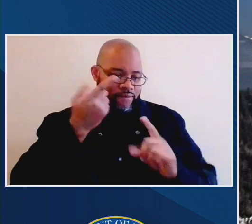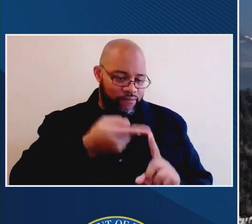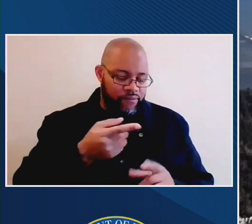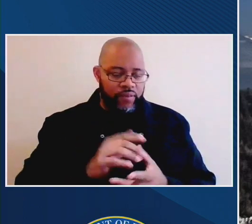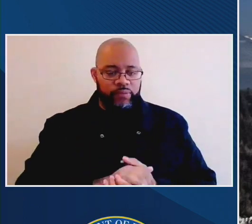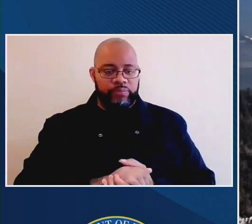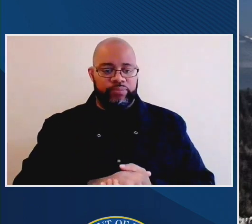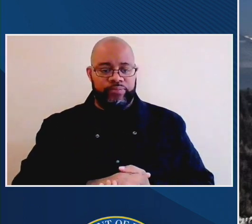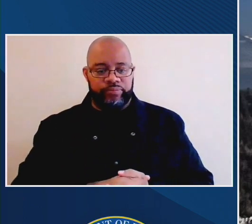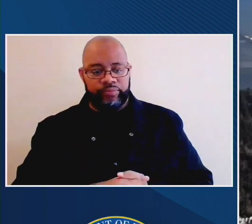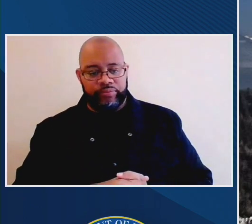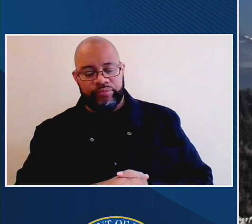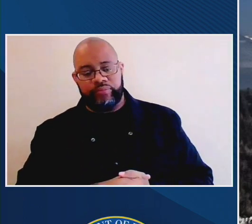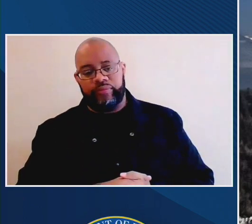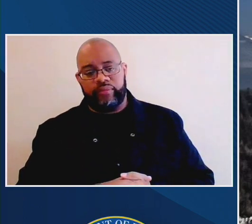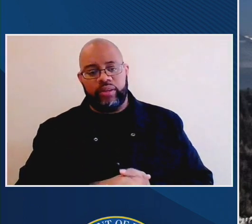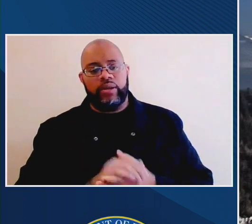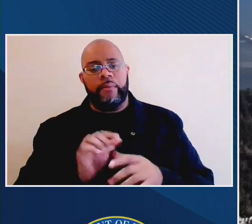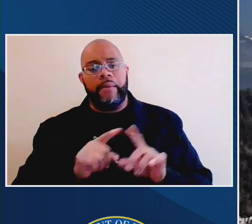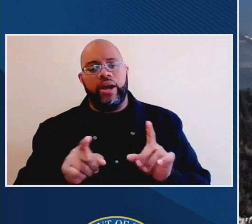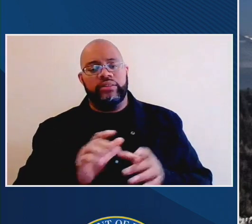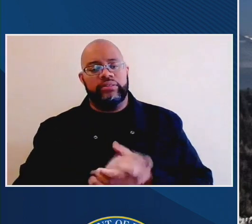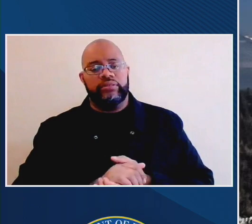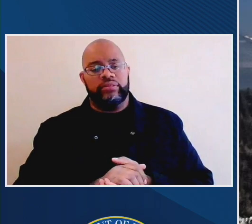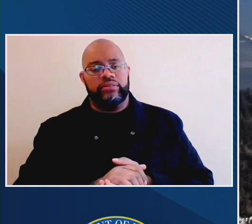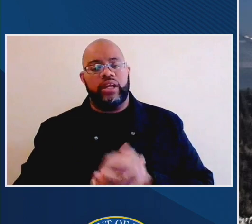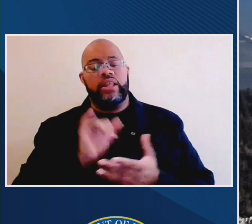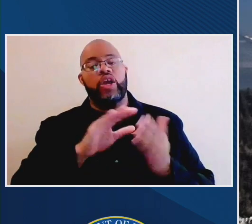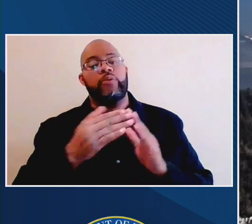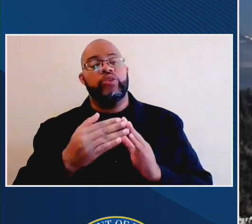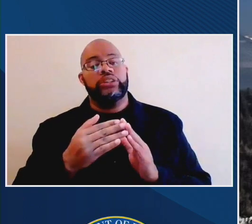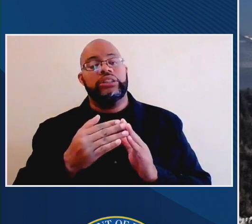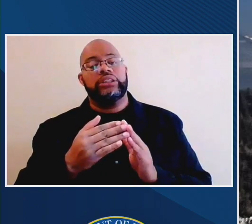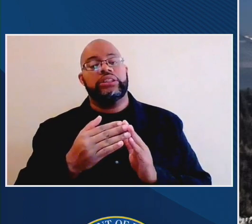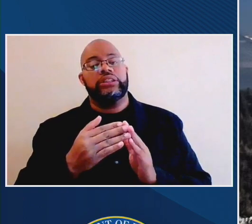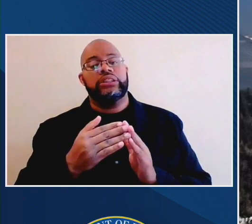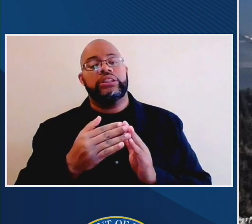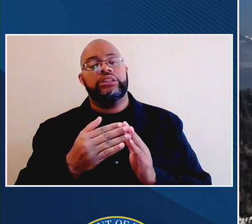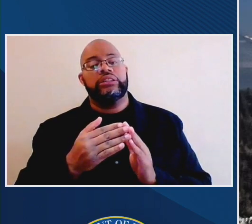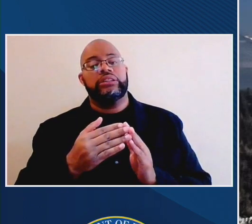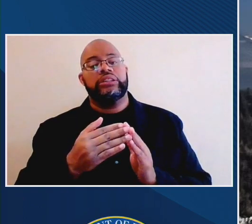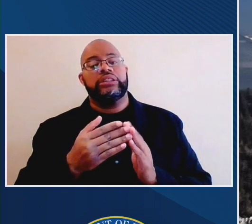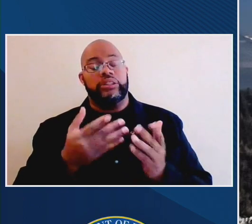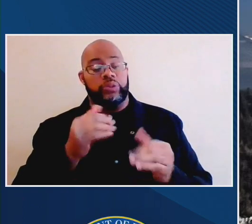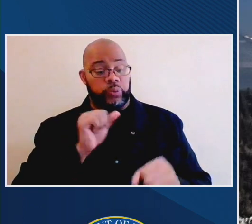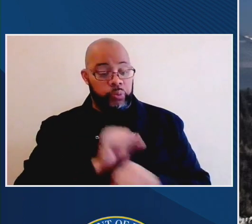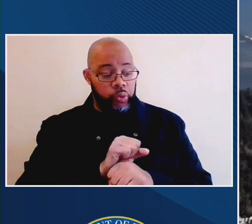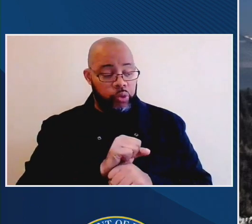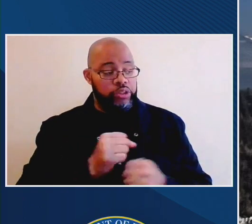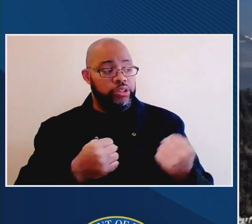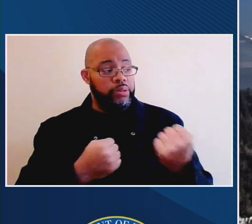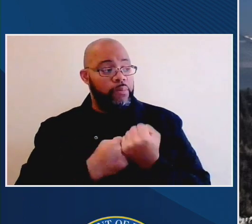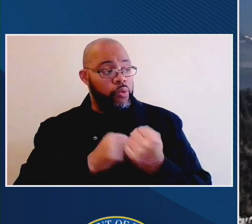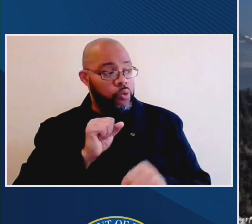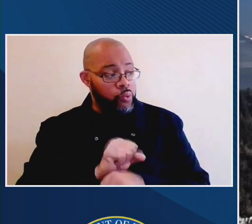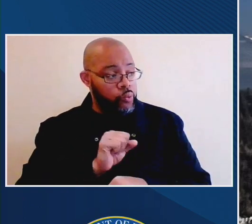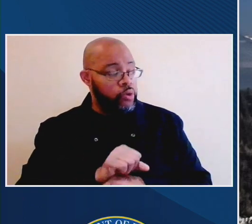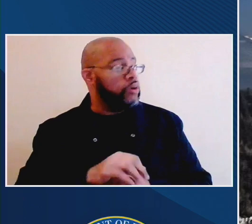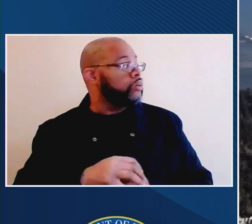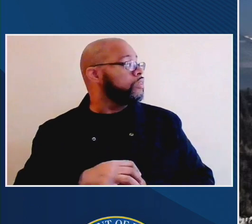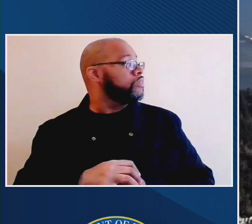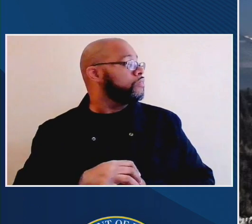in, if you look at the evaluation done of programs such as the Pittsburgh Promise, the Kalamazoo Promise, there's